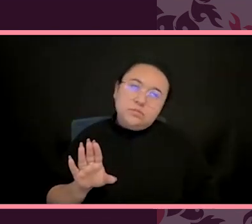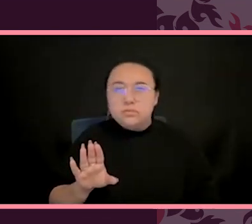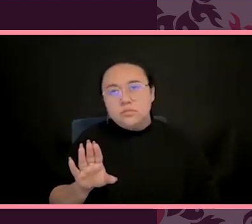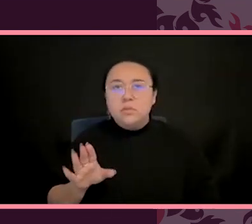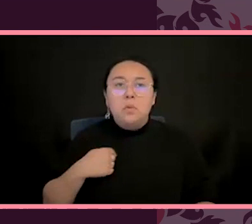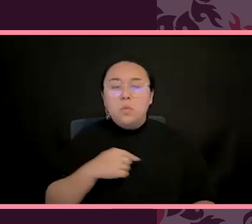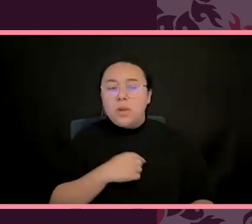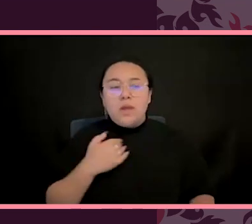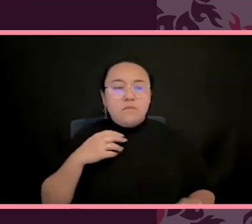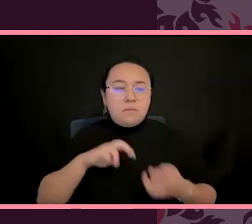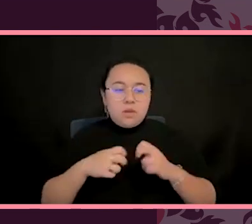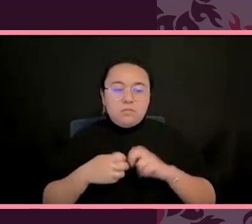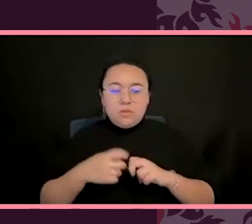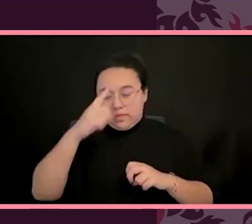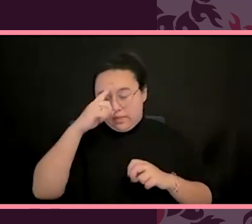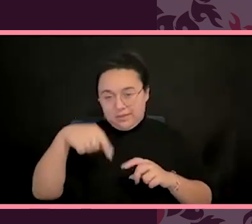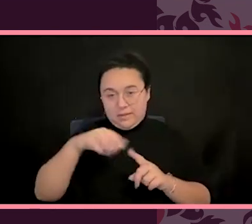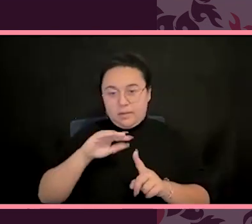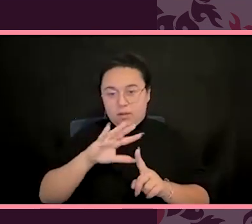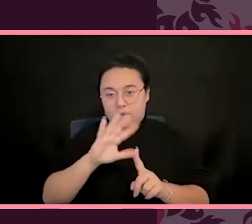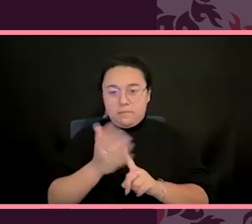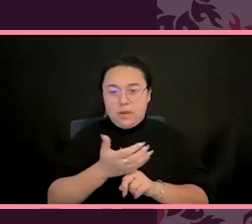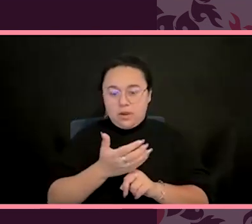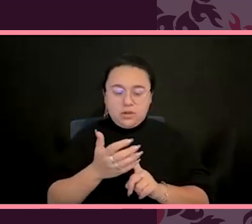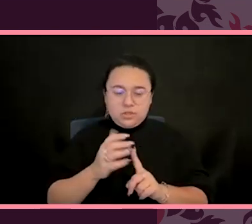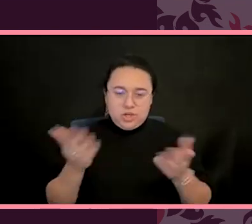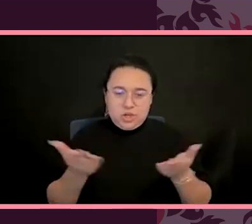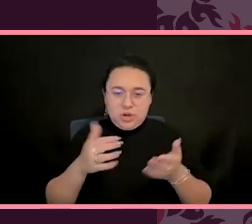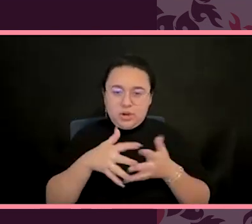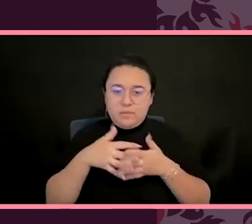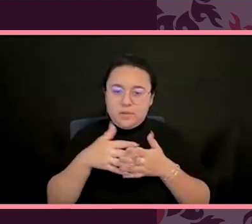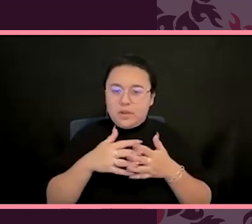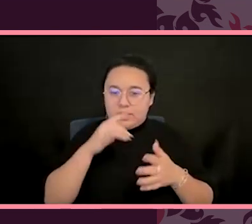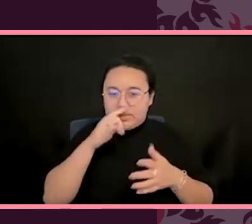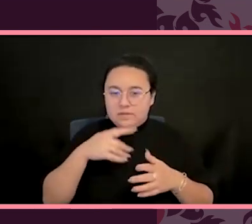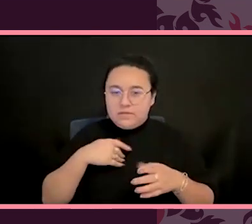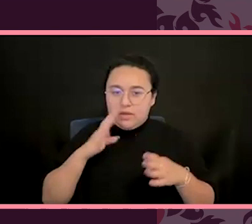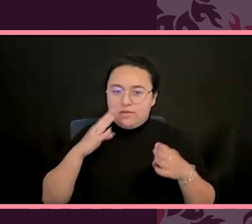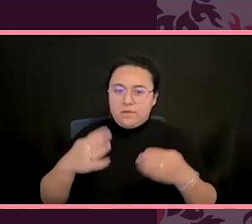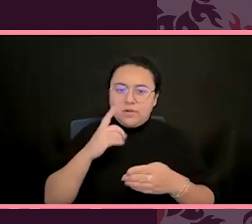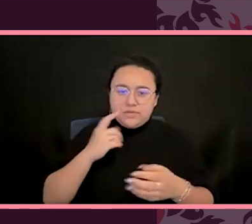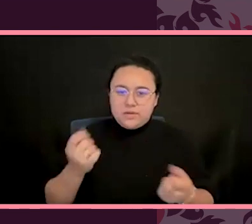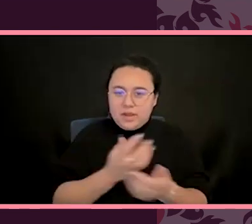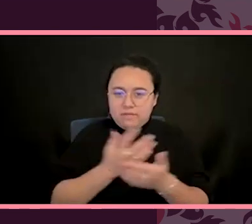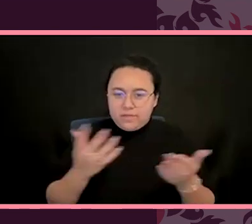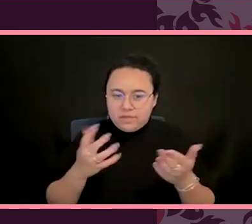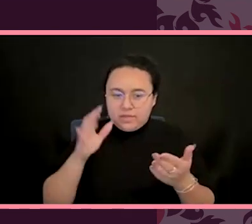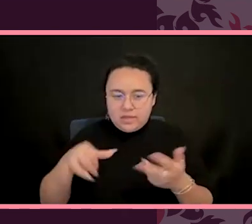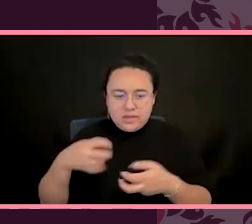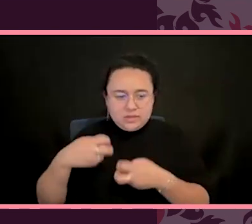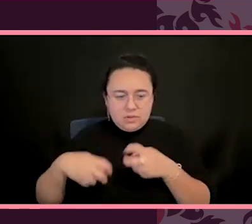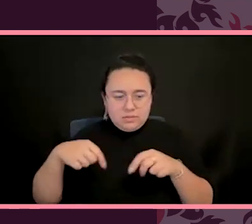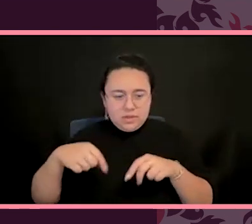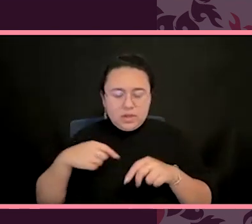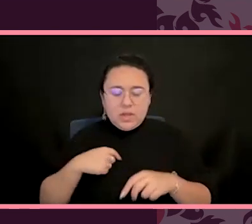we have a problem, and I think at least American culture, where kids feel very centered and very much like they're the focus of everything. So I think there's a way that